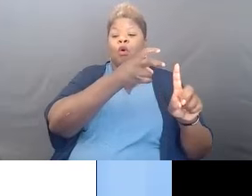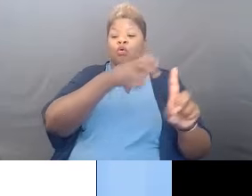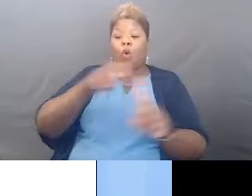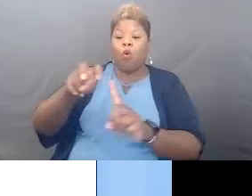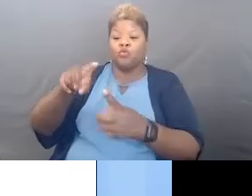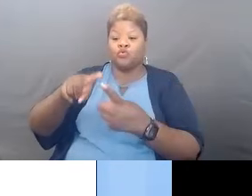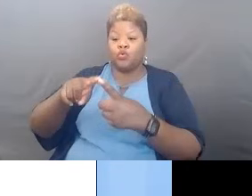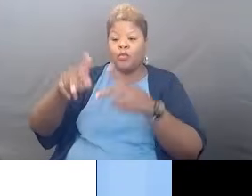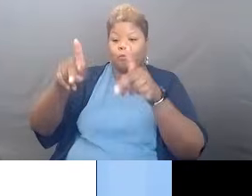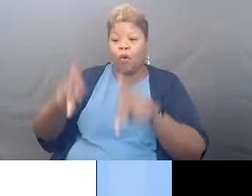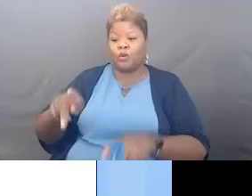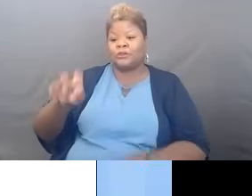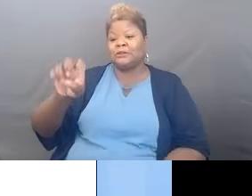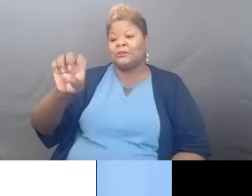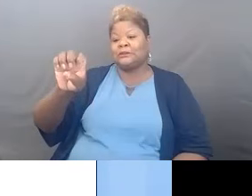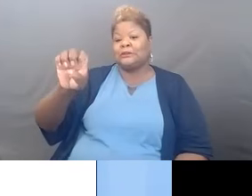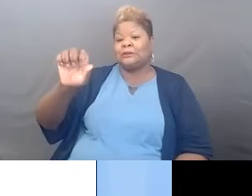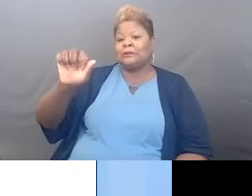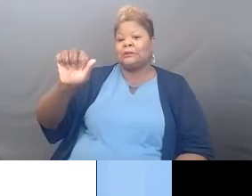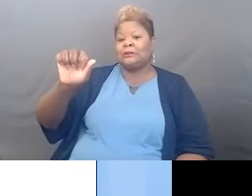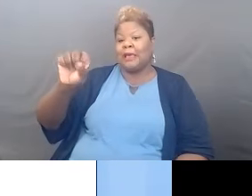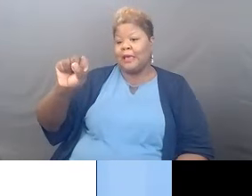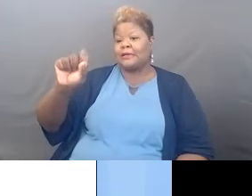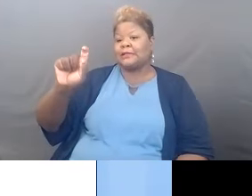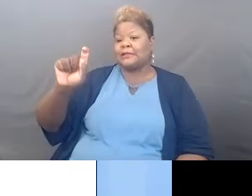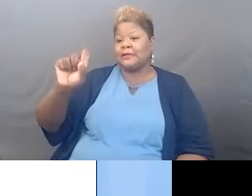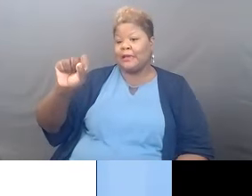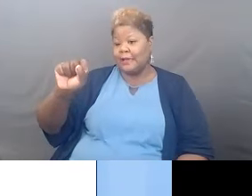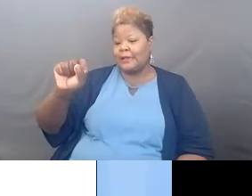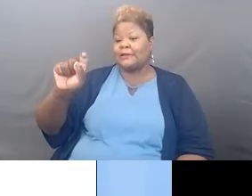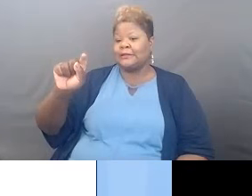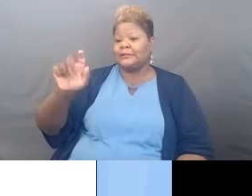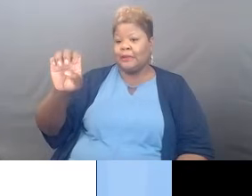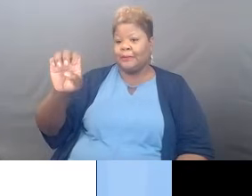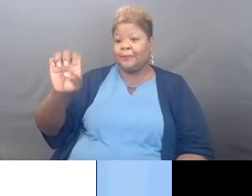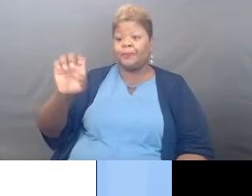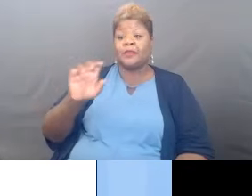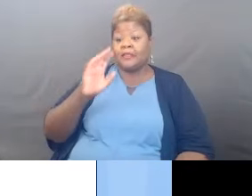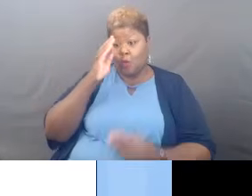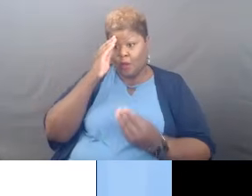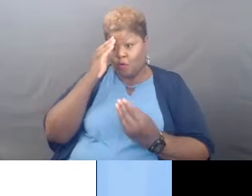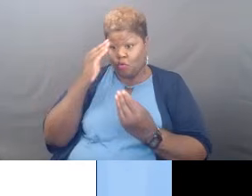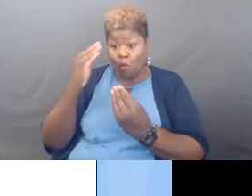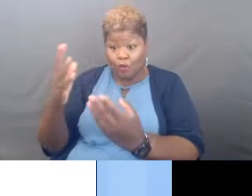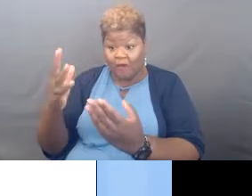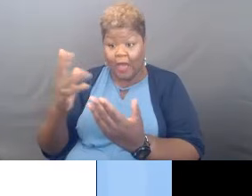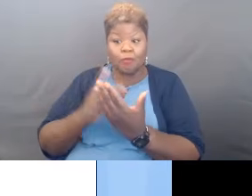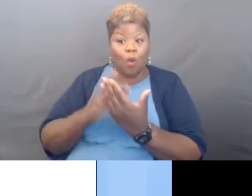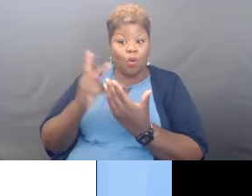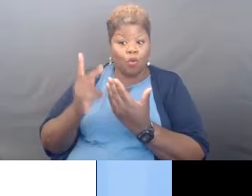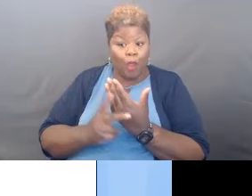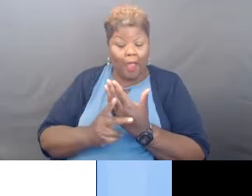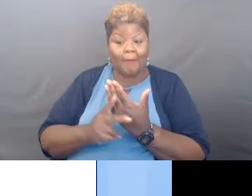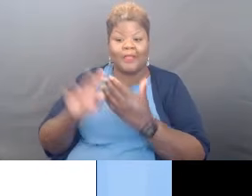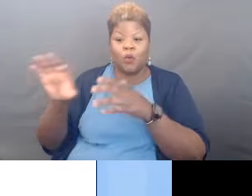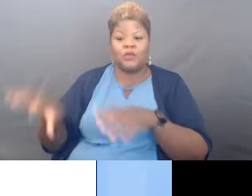estate. So the estate administrator would notify Stable or notify your ABLE program and will take